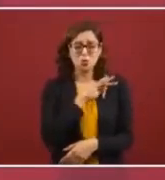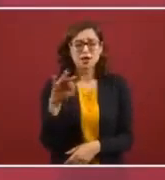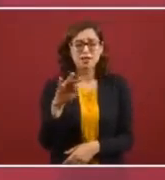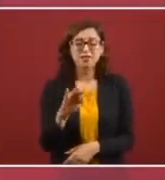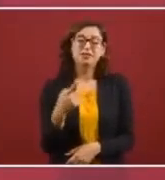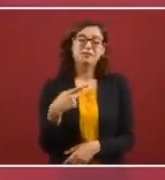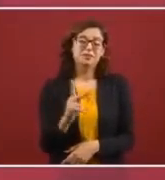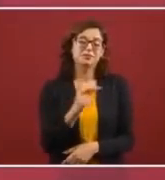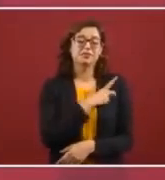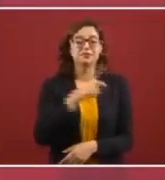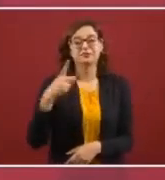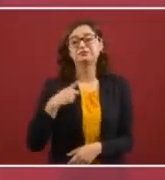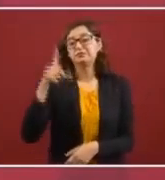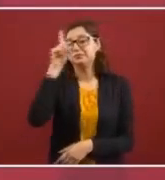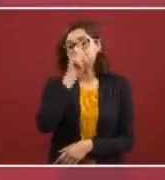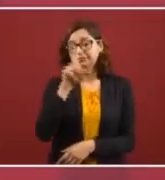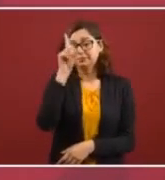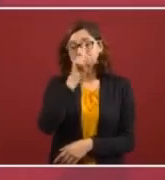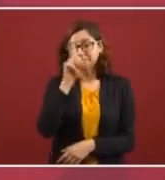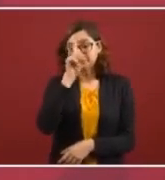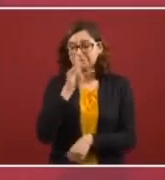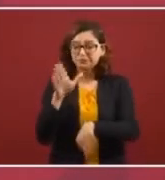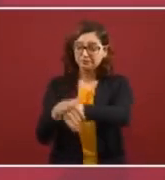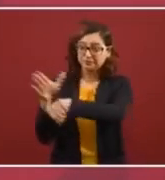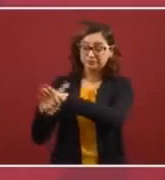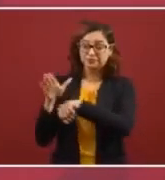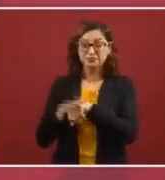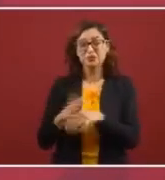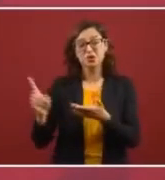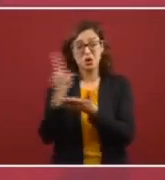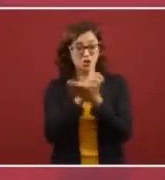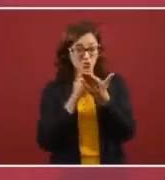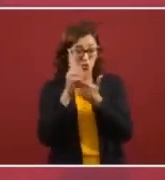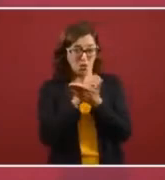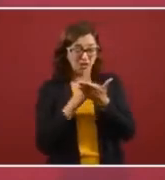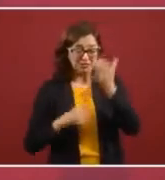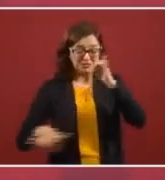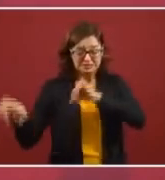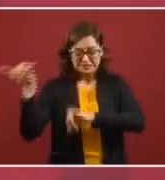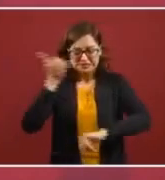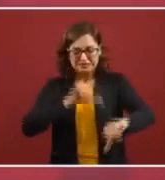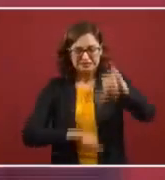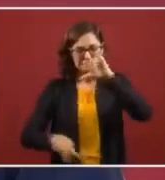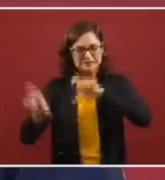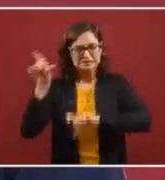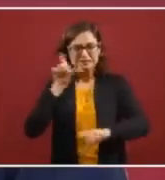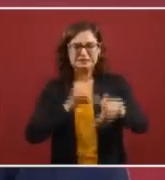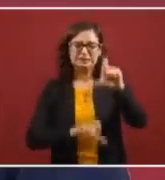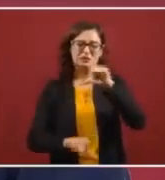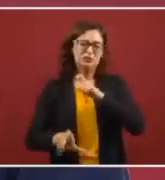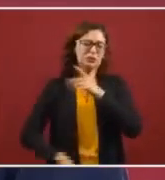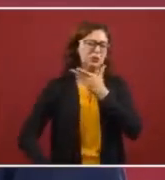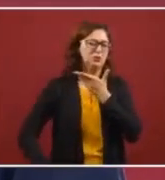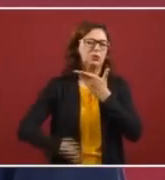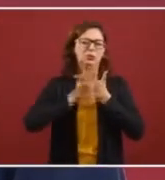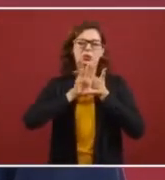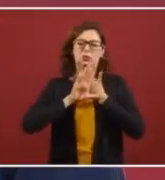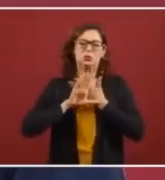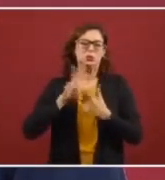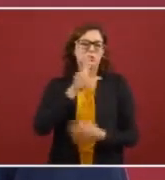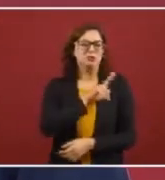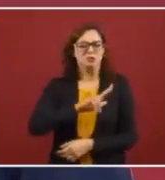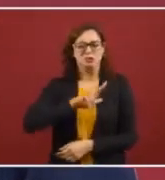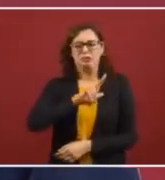or you drogas, sobre todo las educate them that these chemical veneno, drugs are poison. Y que